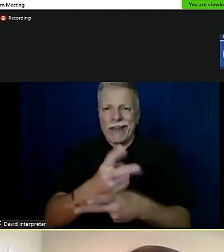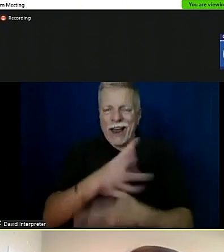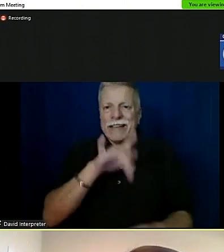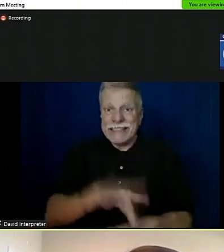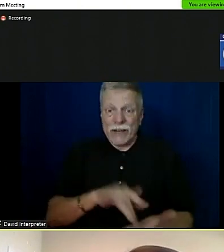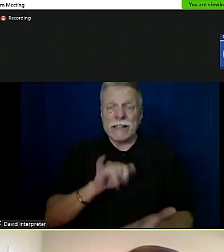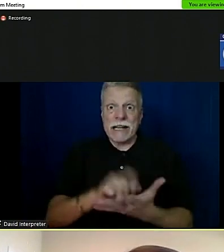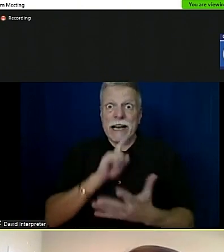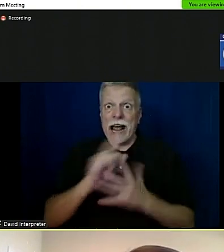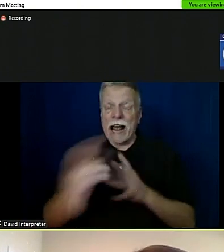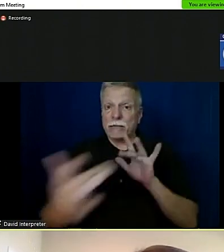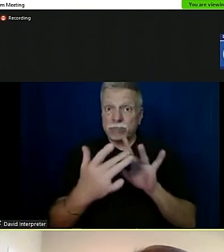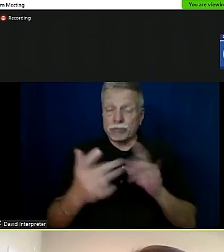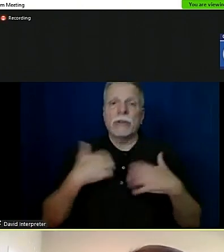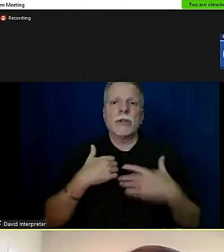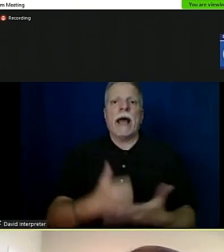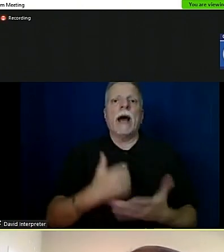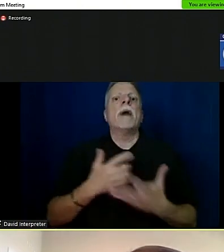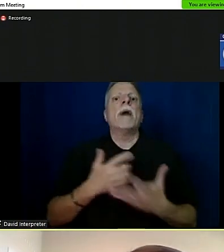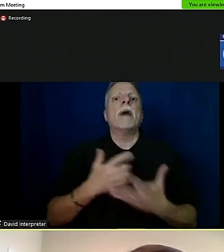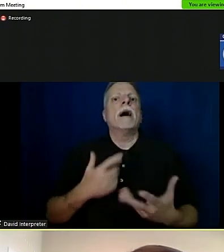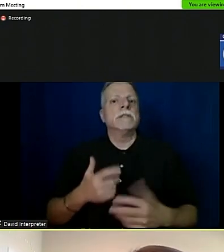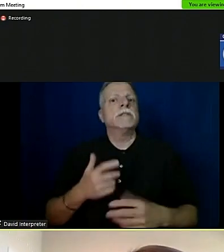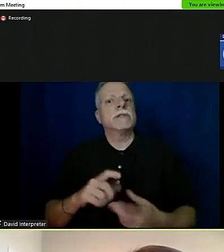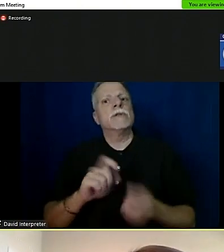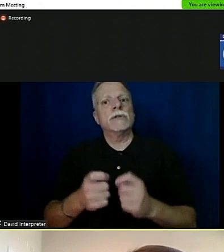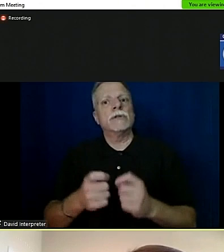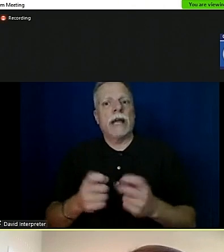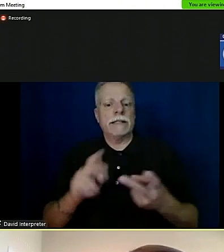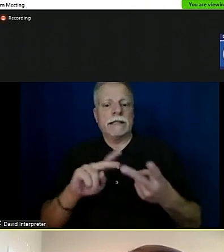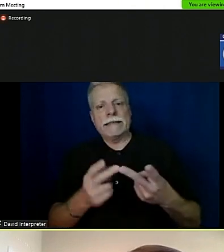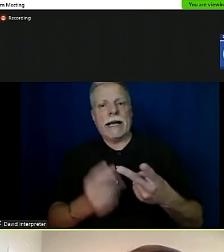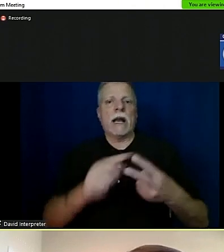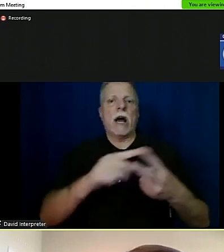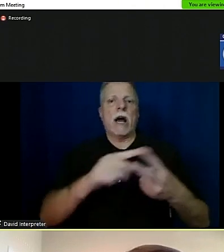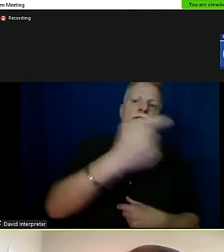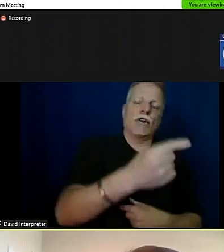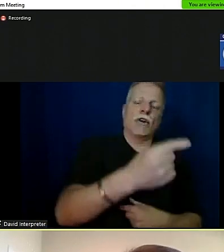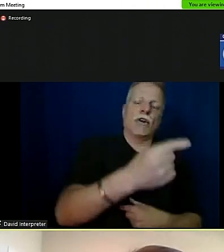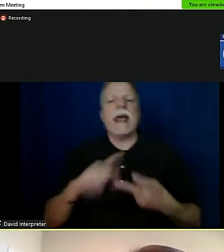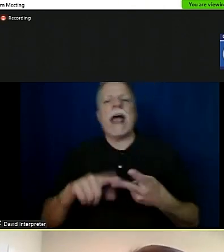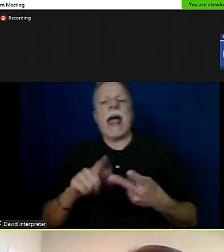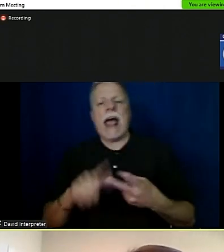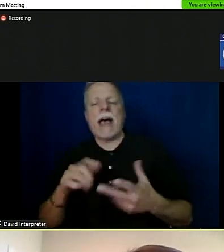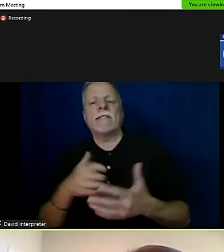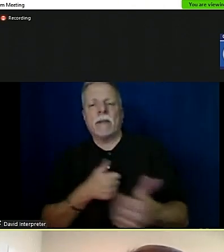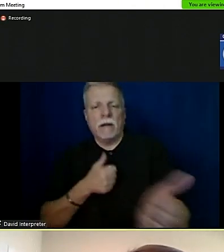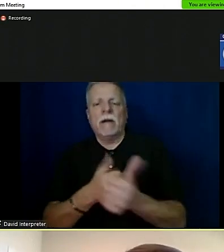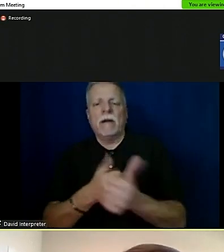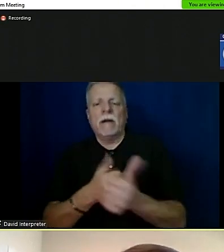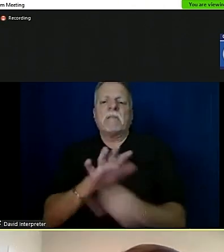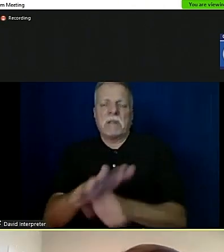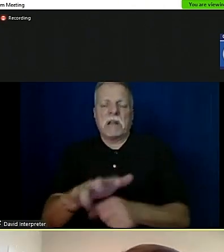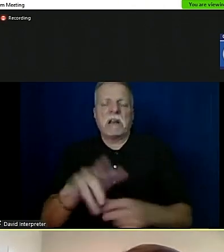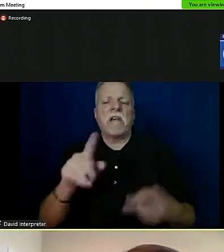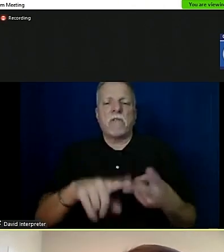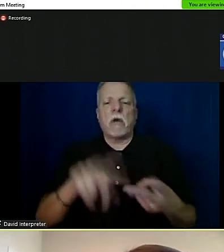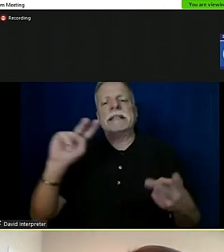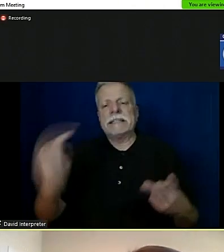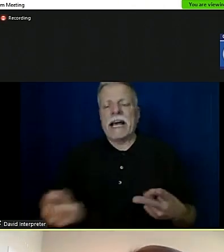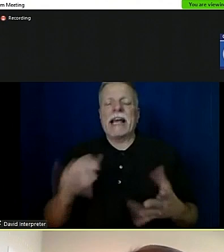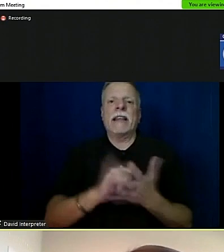move vaccines up from second to first dose. We've actually got a plan to backfill them here as soon as they need it. So that's the reason we did